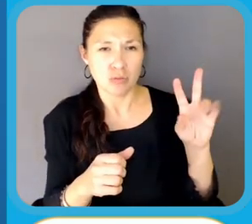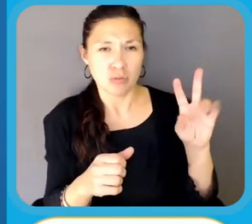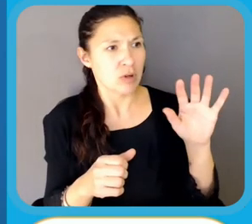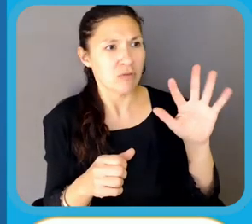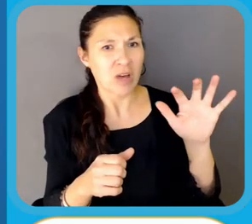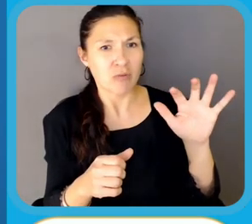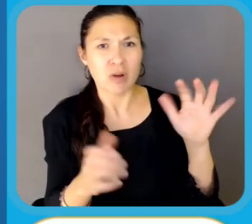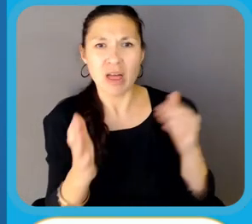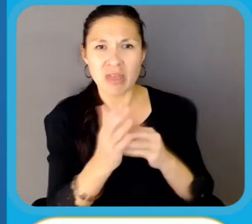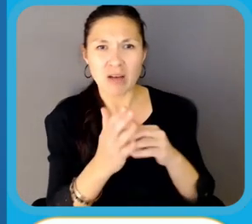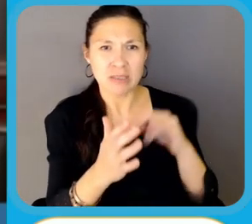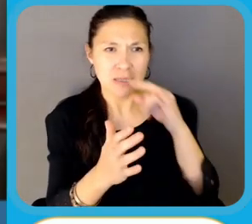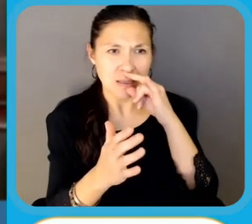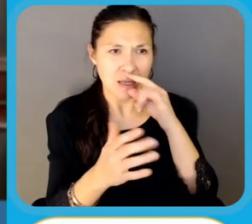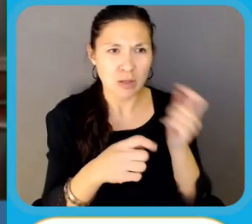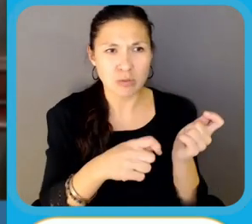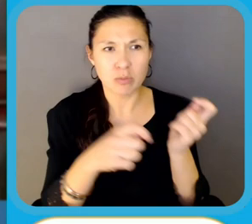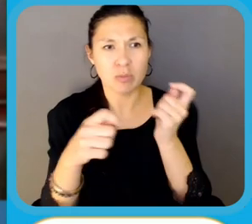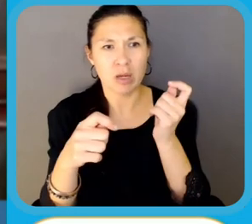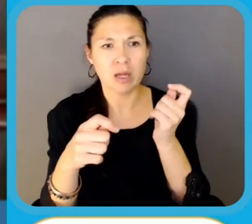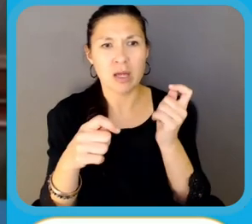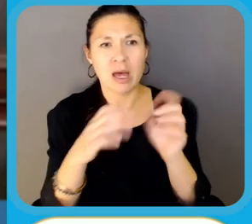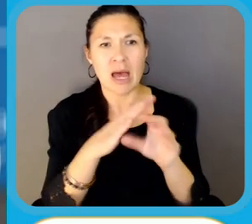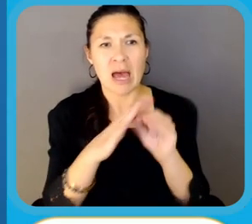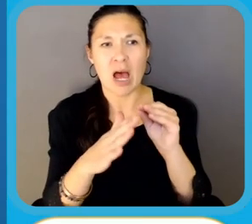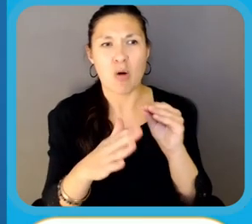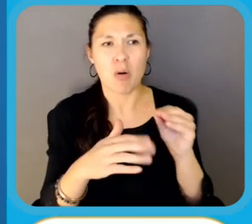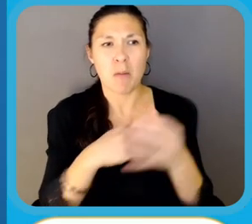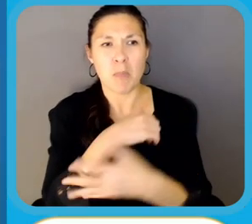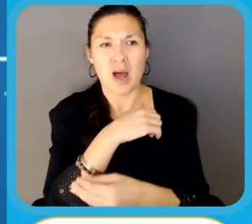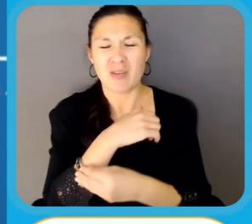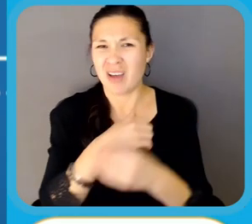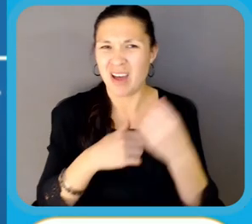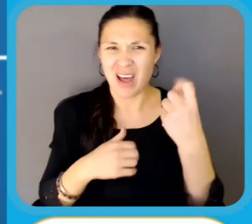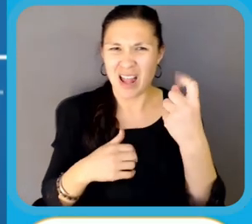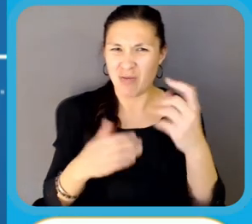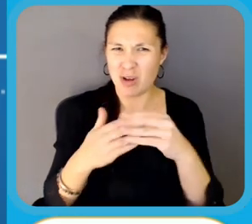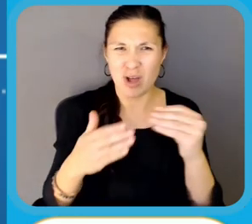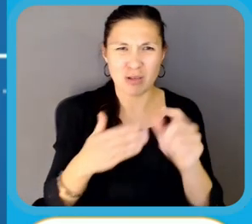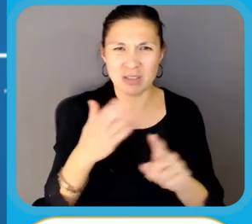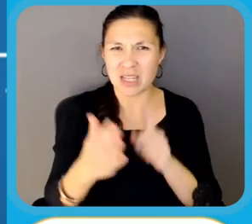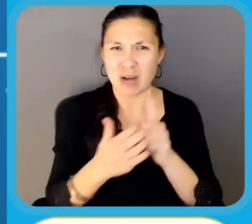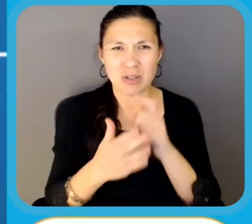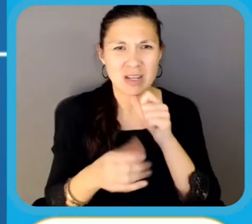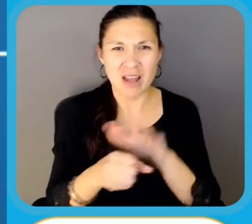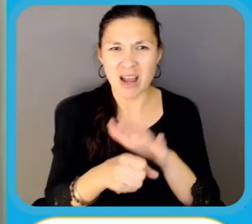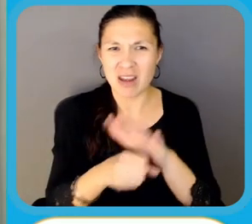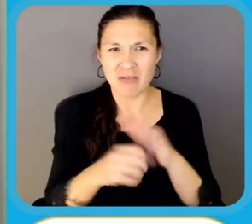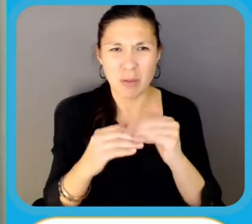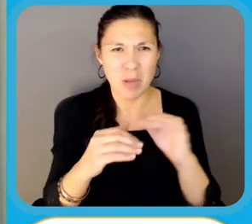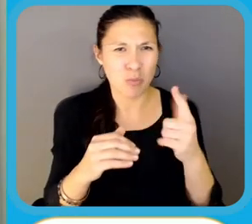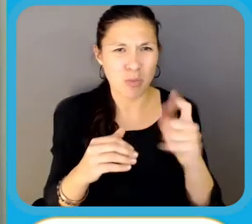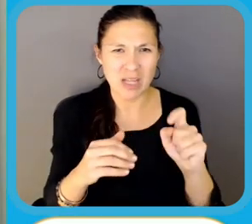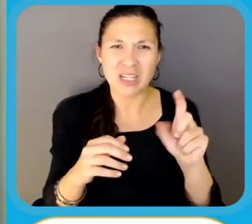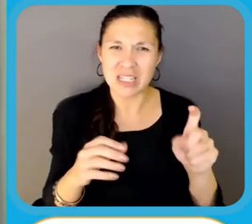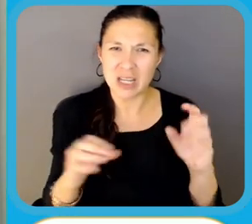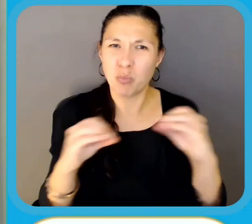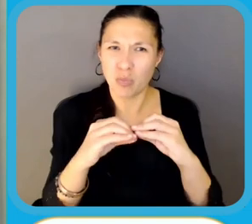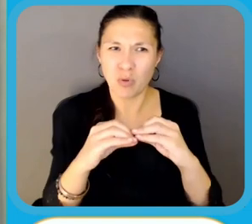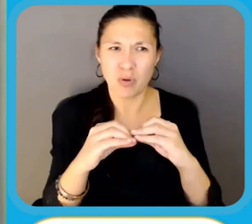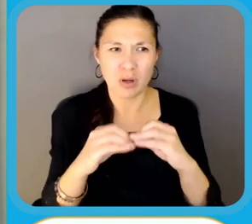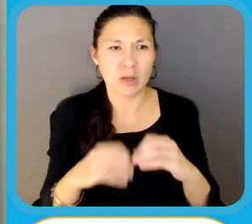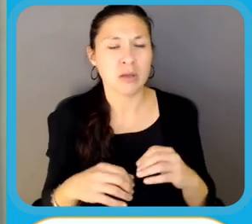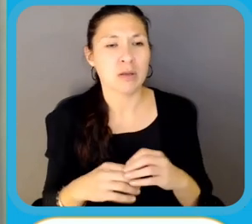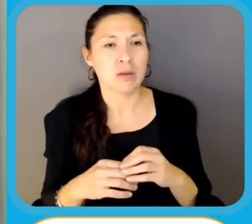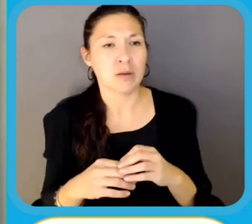alone. $11 an hour is not enough of a minimum wage increase. The American people deserve better. With the passage of the American Rescue